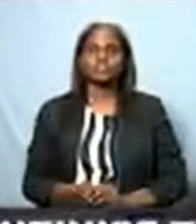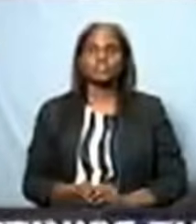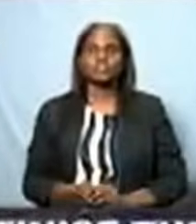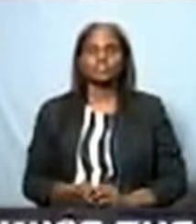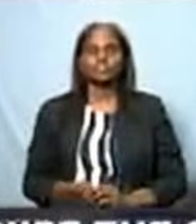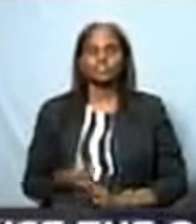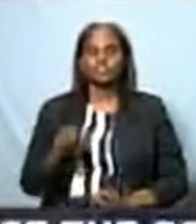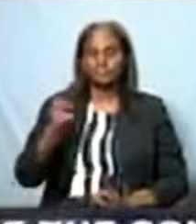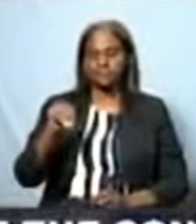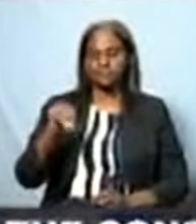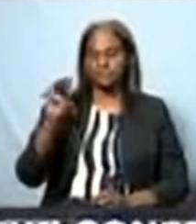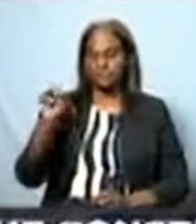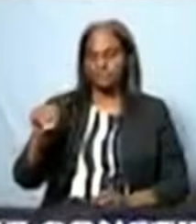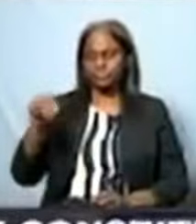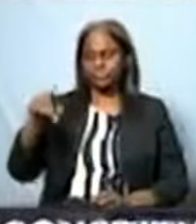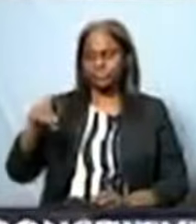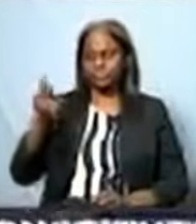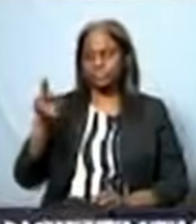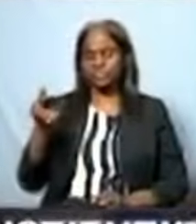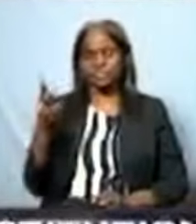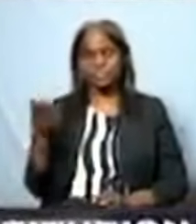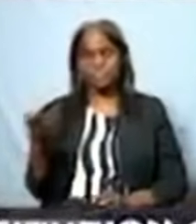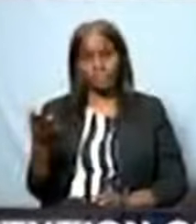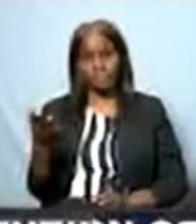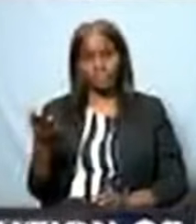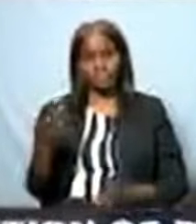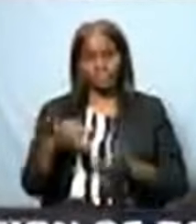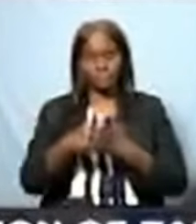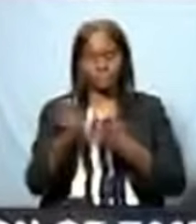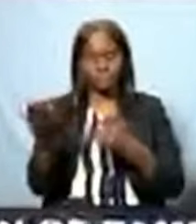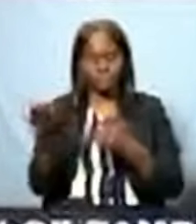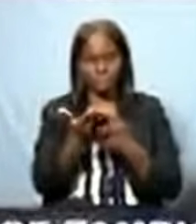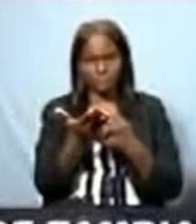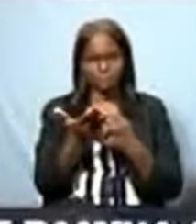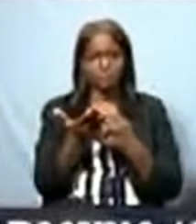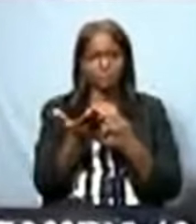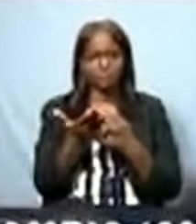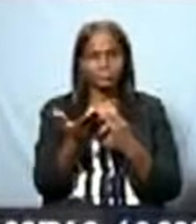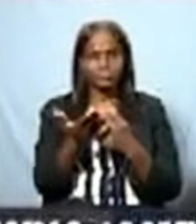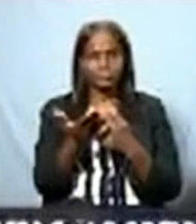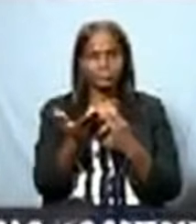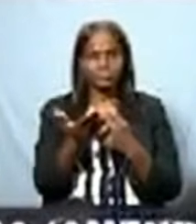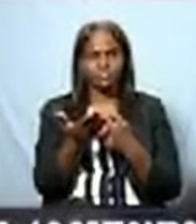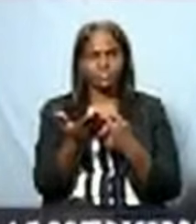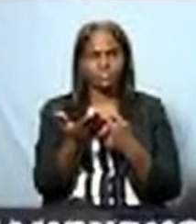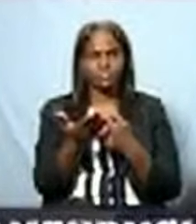mixed member proportional representation. So, how does it